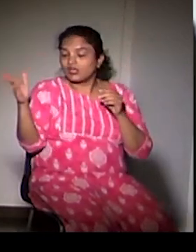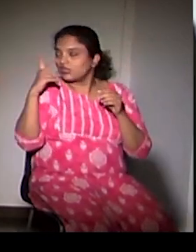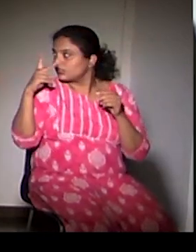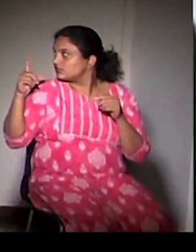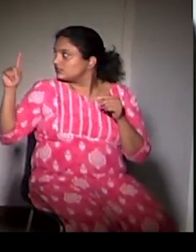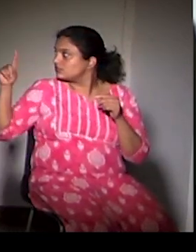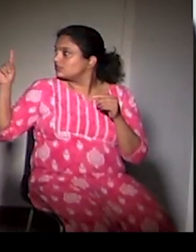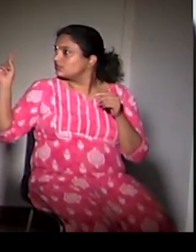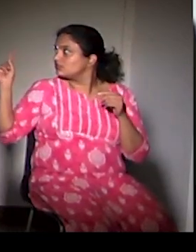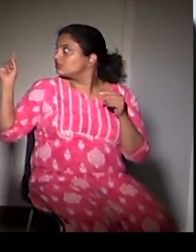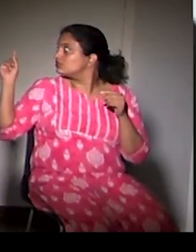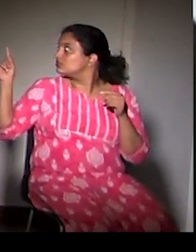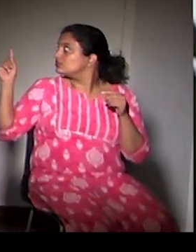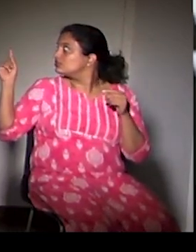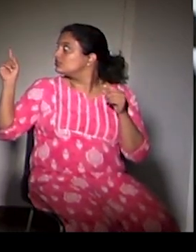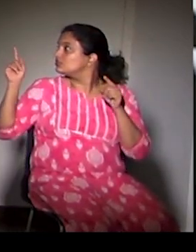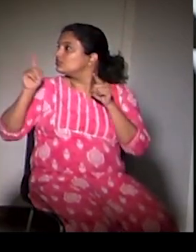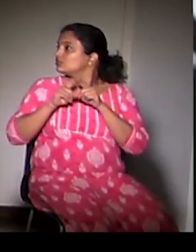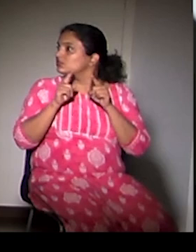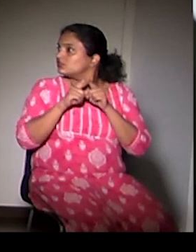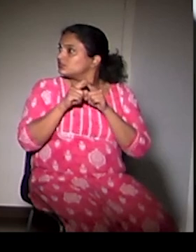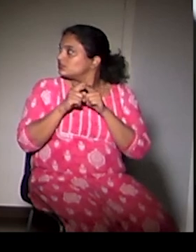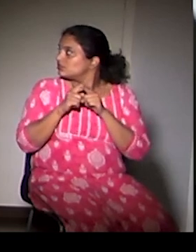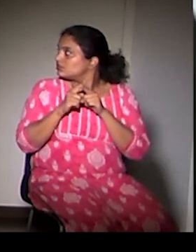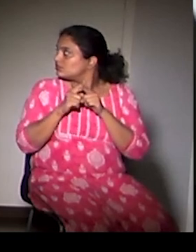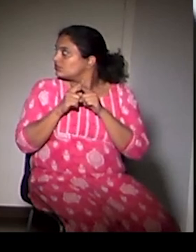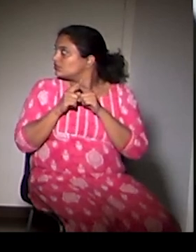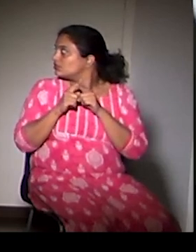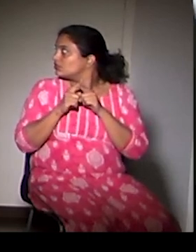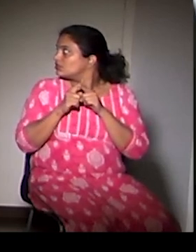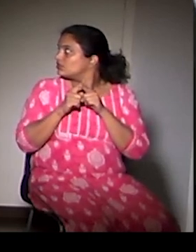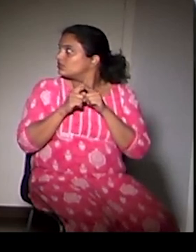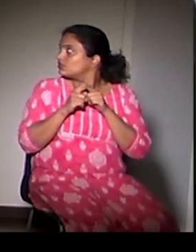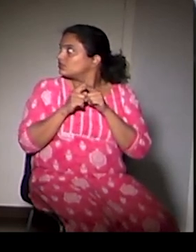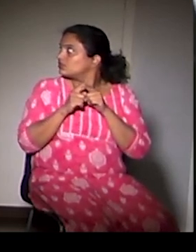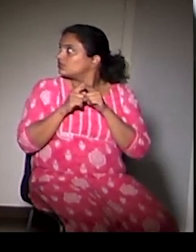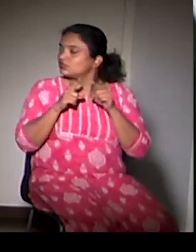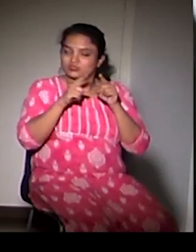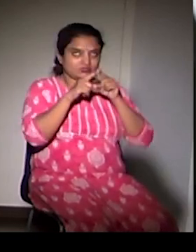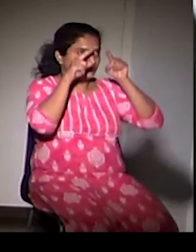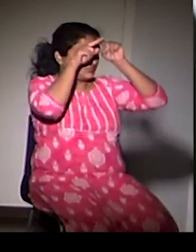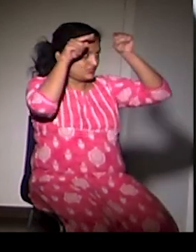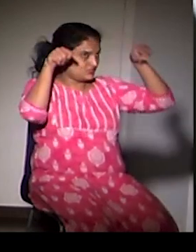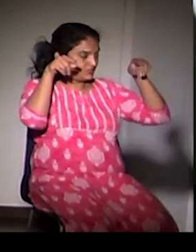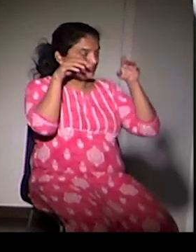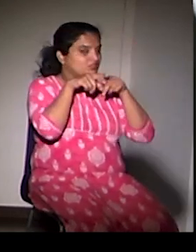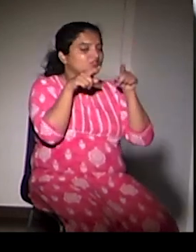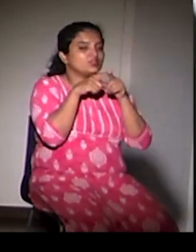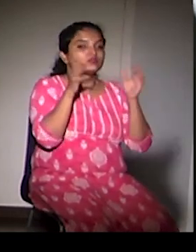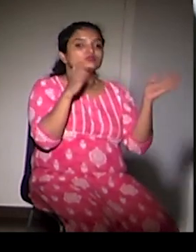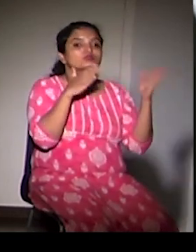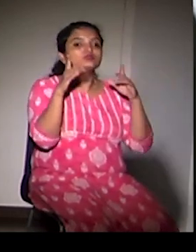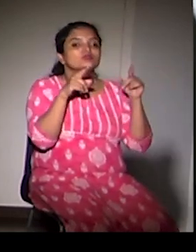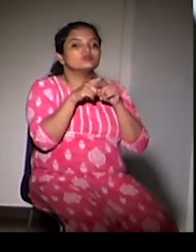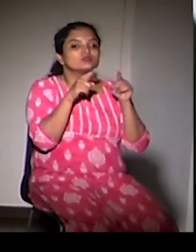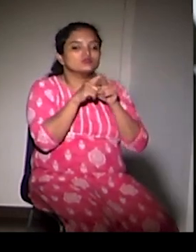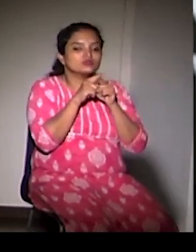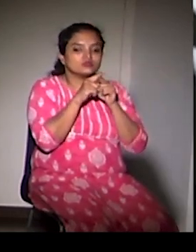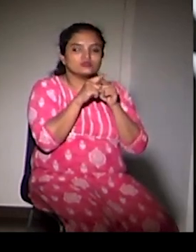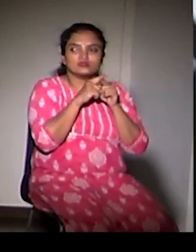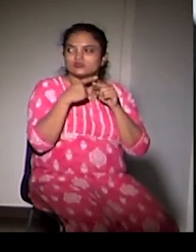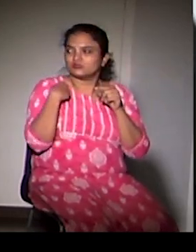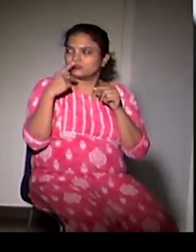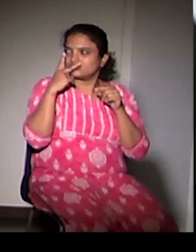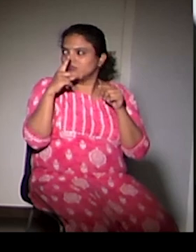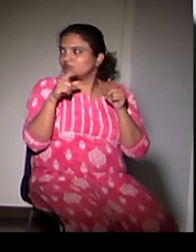a false window. It's shaped like a window on the side of the Gumpty Gate in Gur. These are both